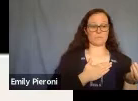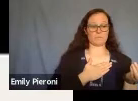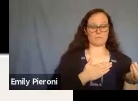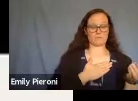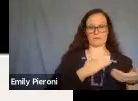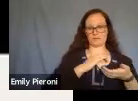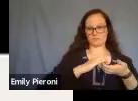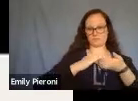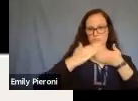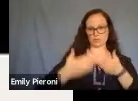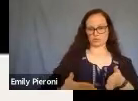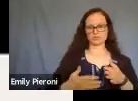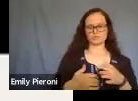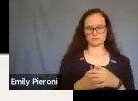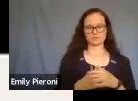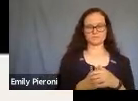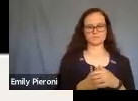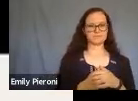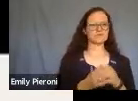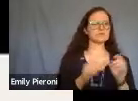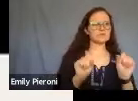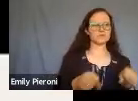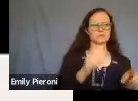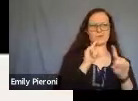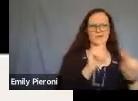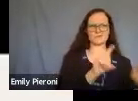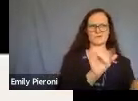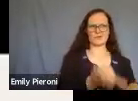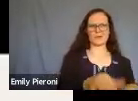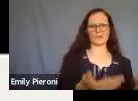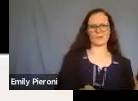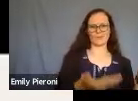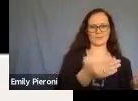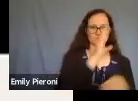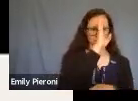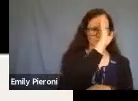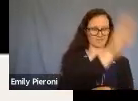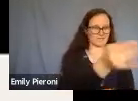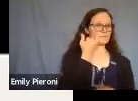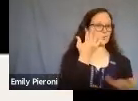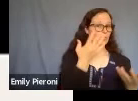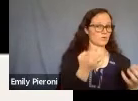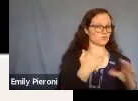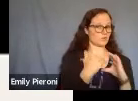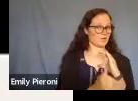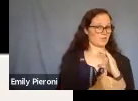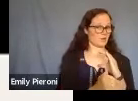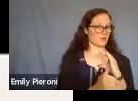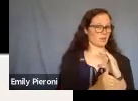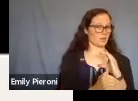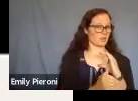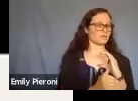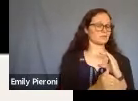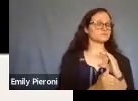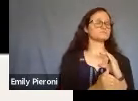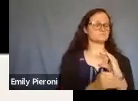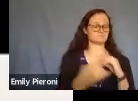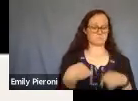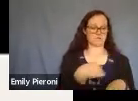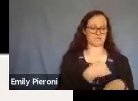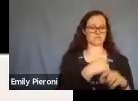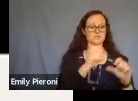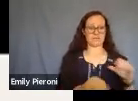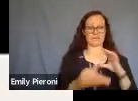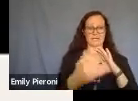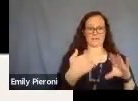know, he'd be happy to answer questions directly. If you wanted to email us. You can email me